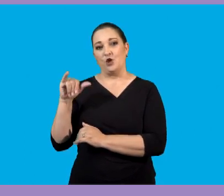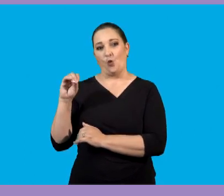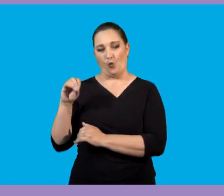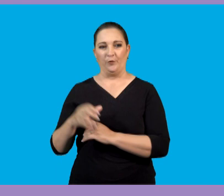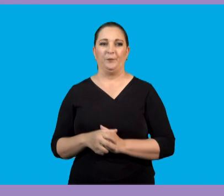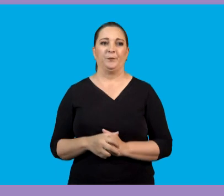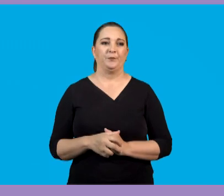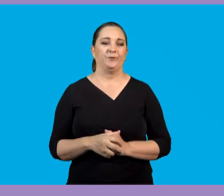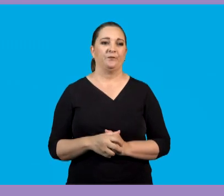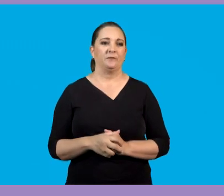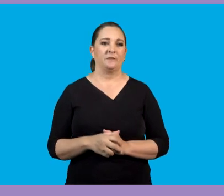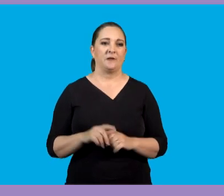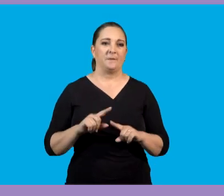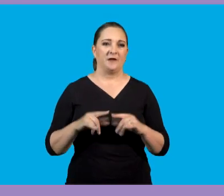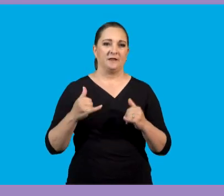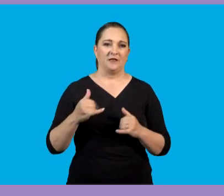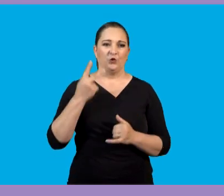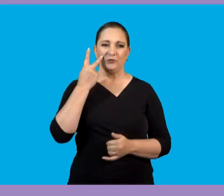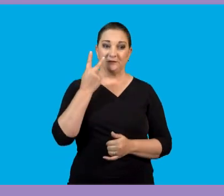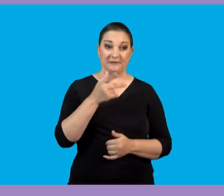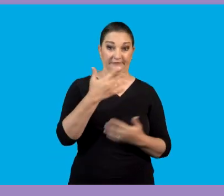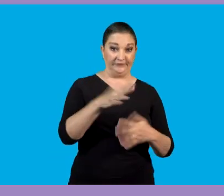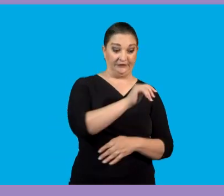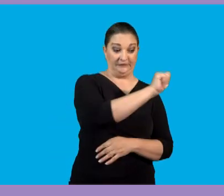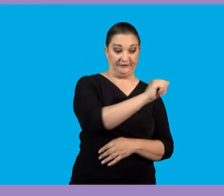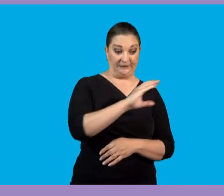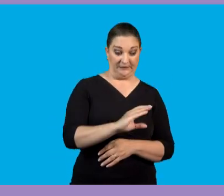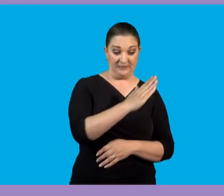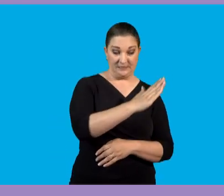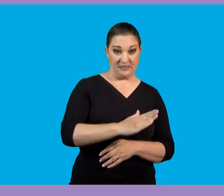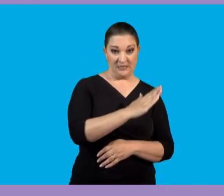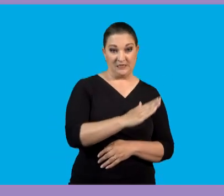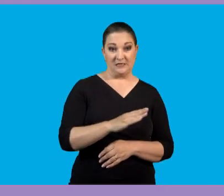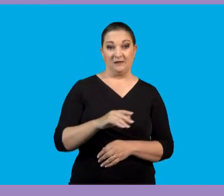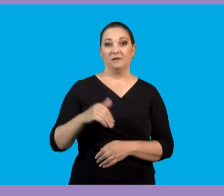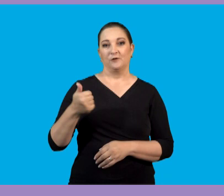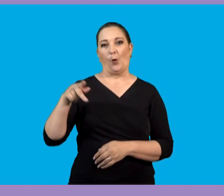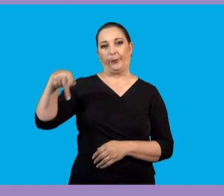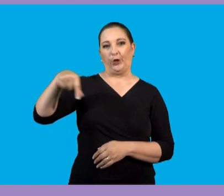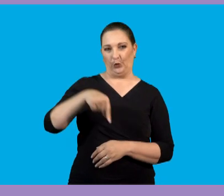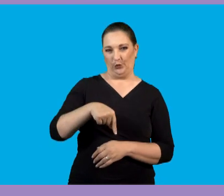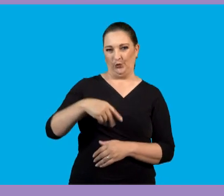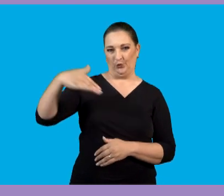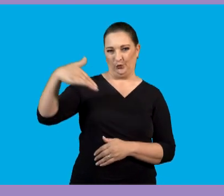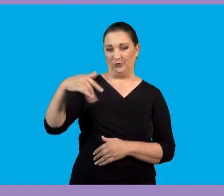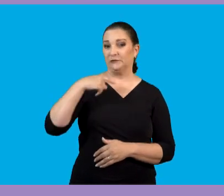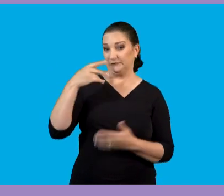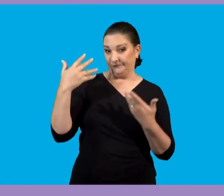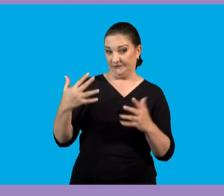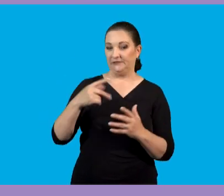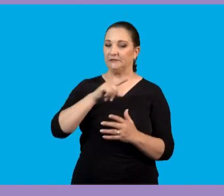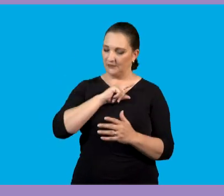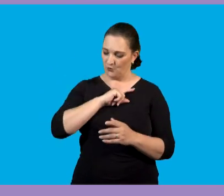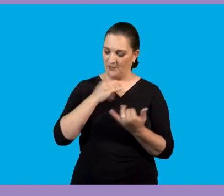that AC corresponds with PQ, so we are going to say the PQ divided by